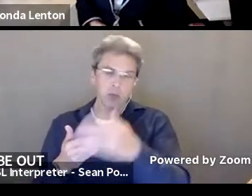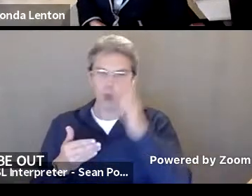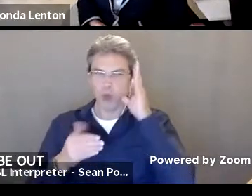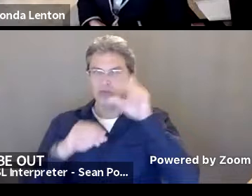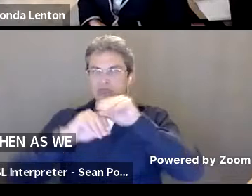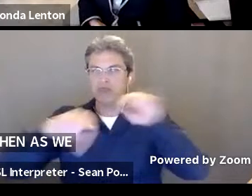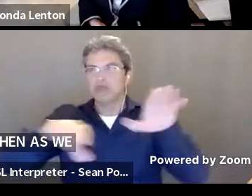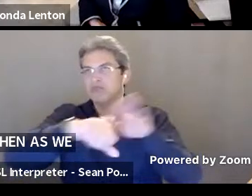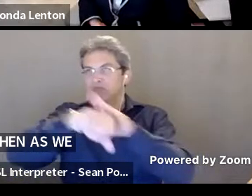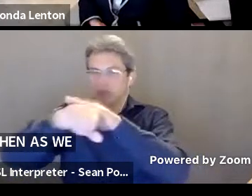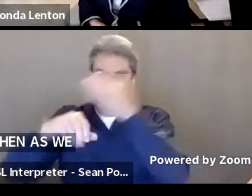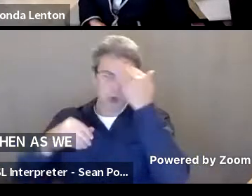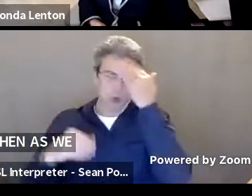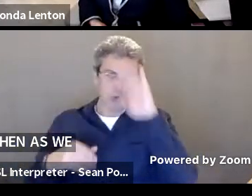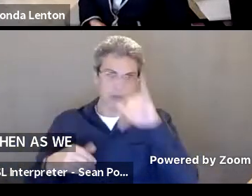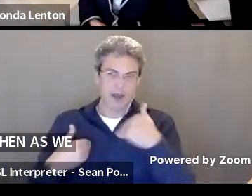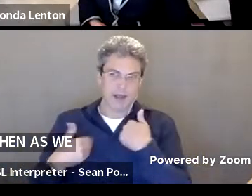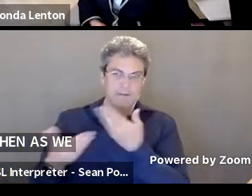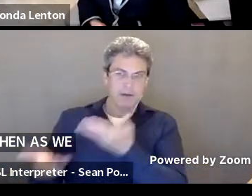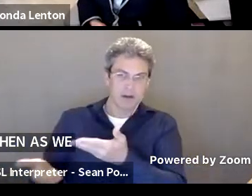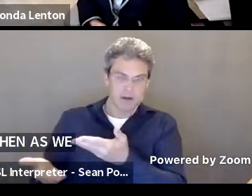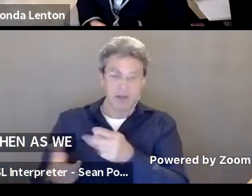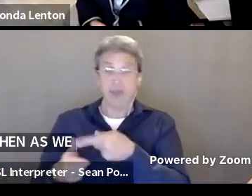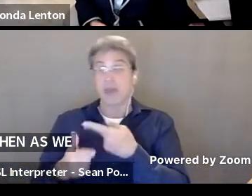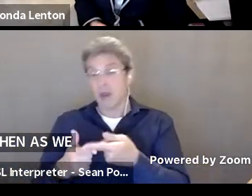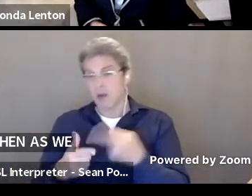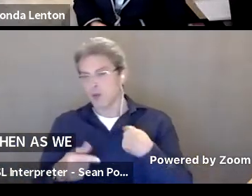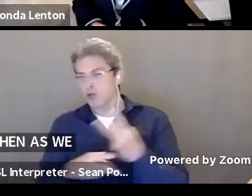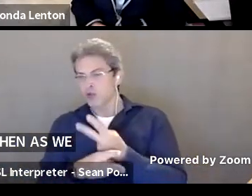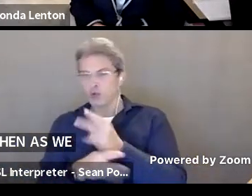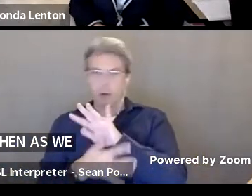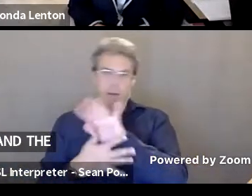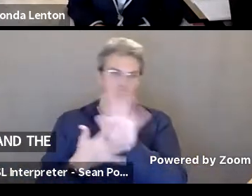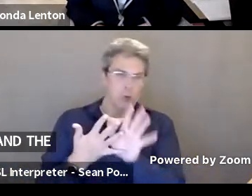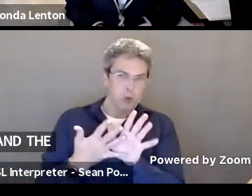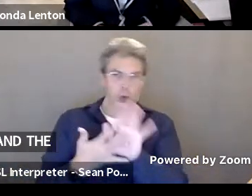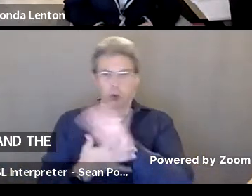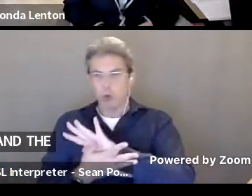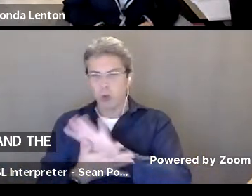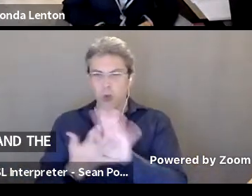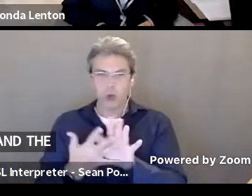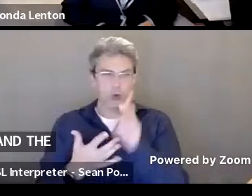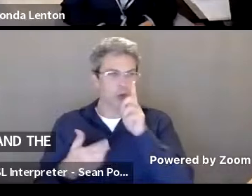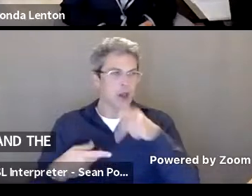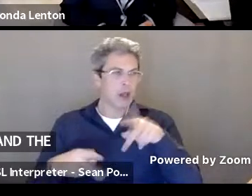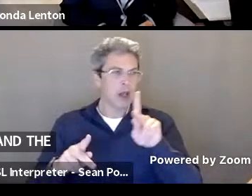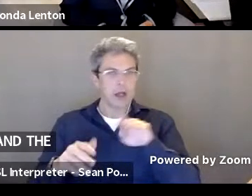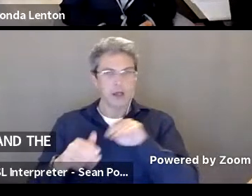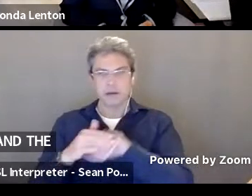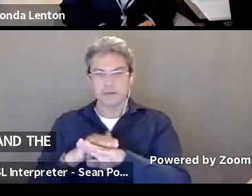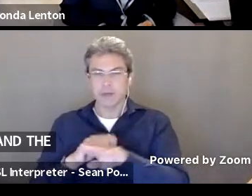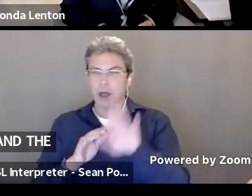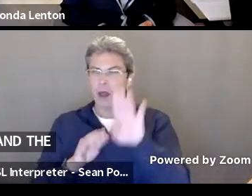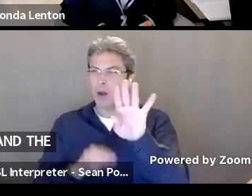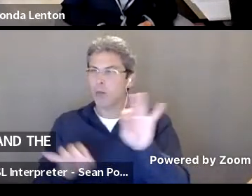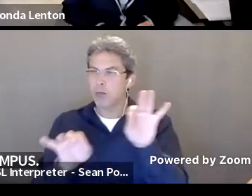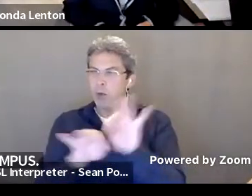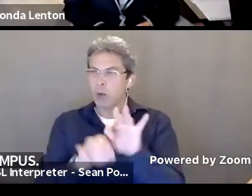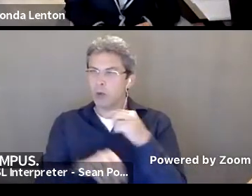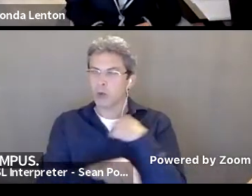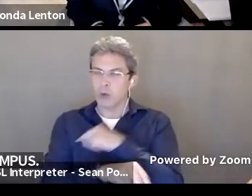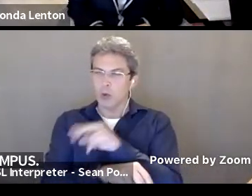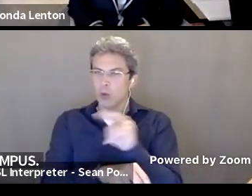next priority and the next priority to be able to bring more people onto campus. I think it is important that we keep a close eye